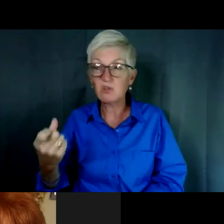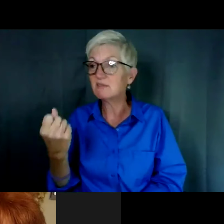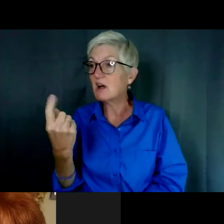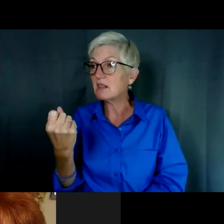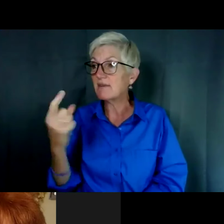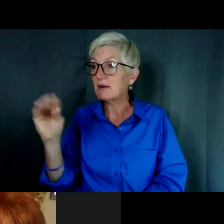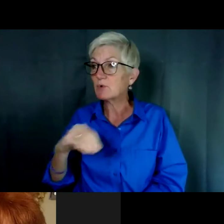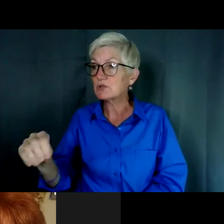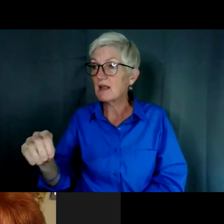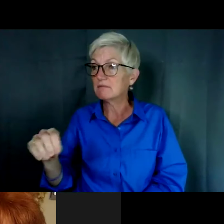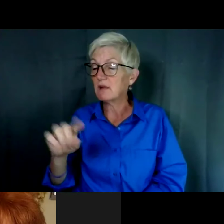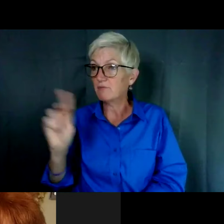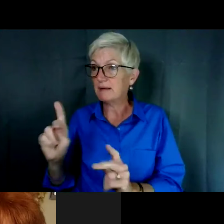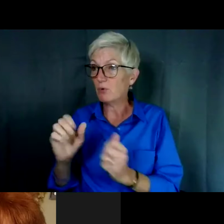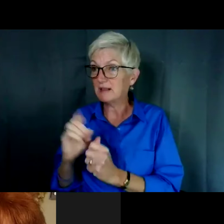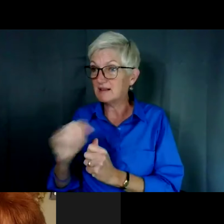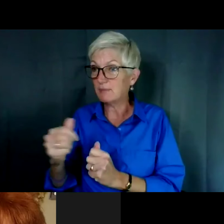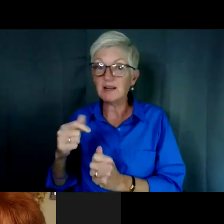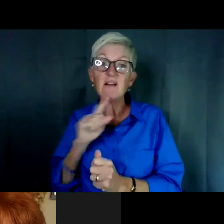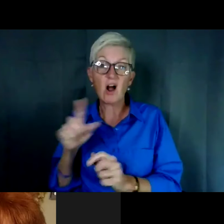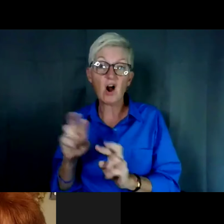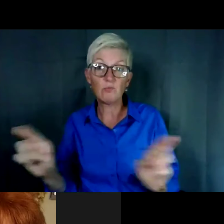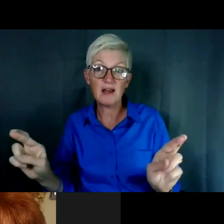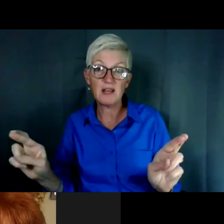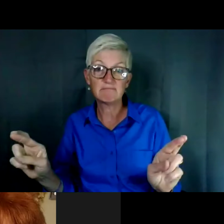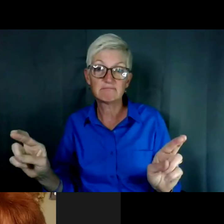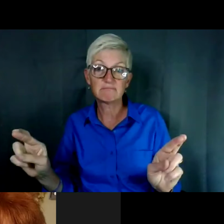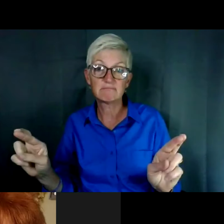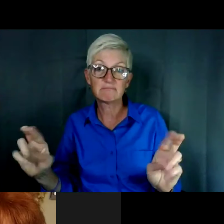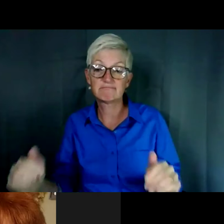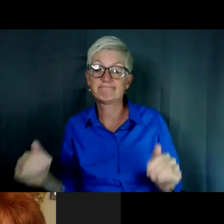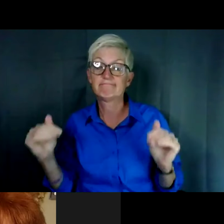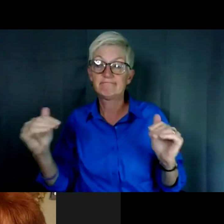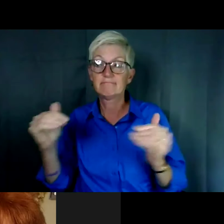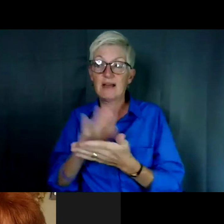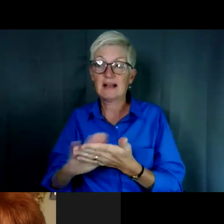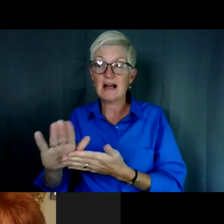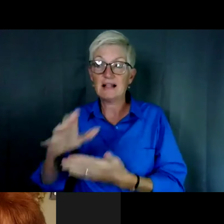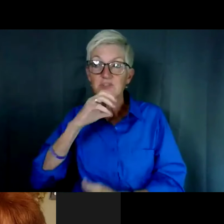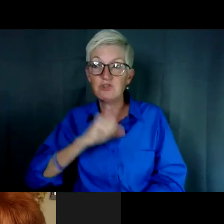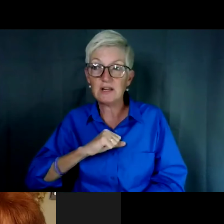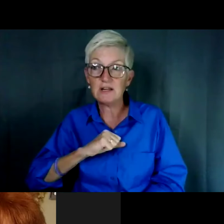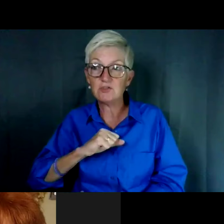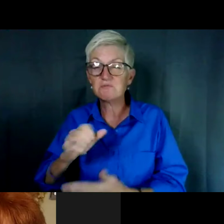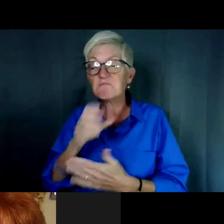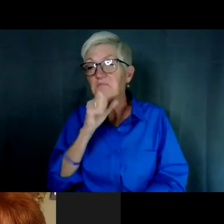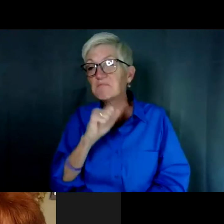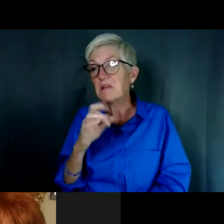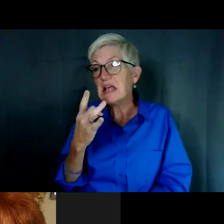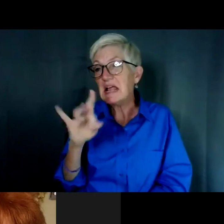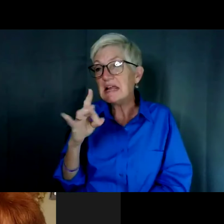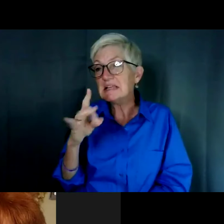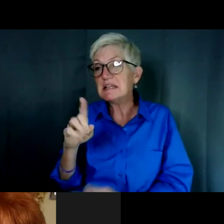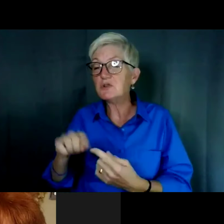already. Then when you move to the college age years, so between like 18 and 23 or